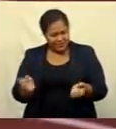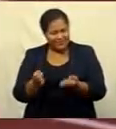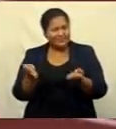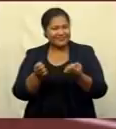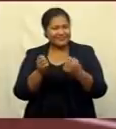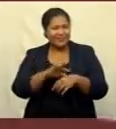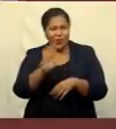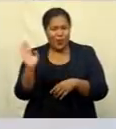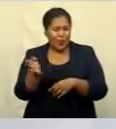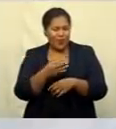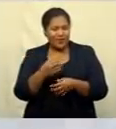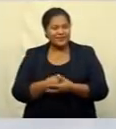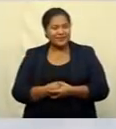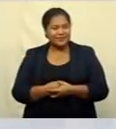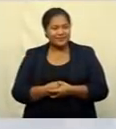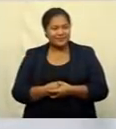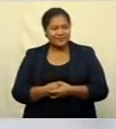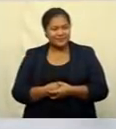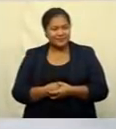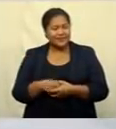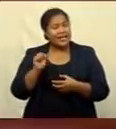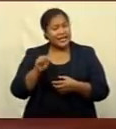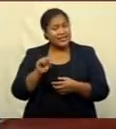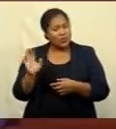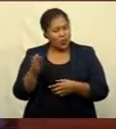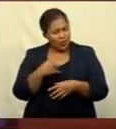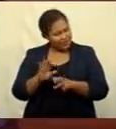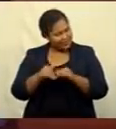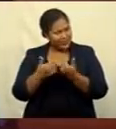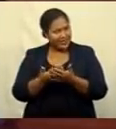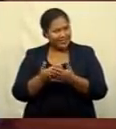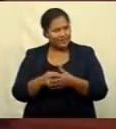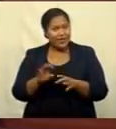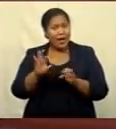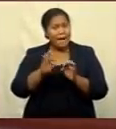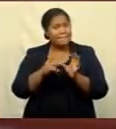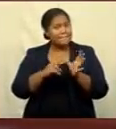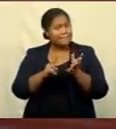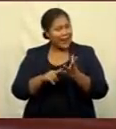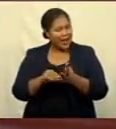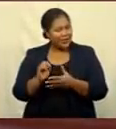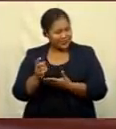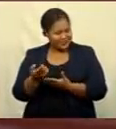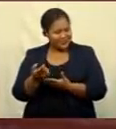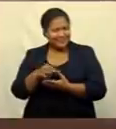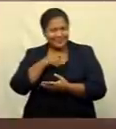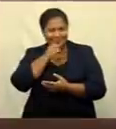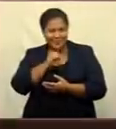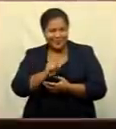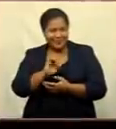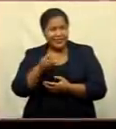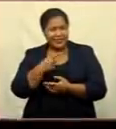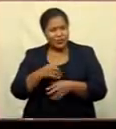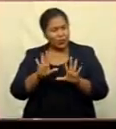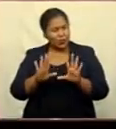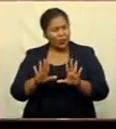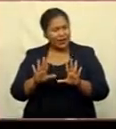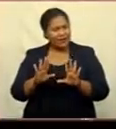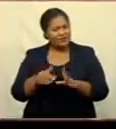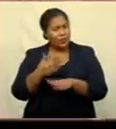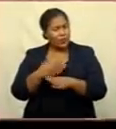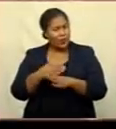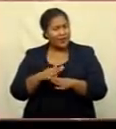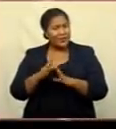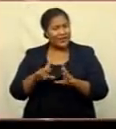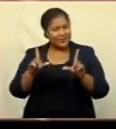as well. So I guess we're all in this together. The Mbao Bullet knows the task that awaits him in Tokyo in one of the